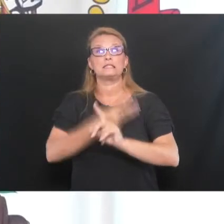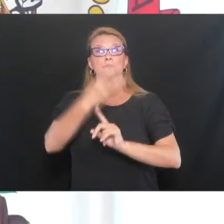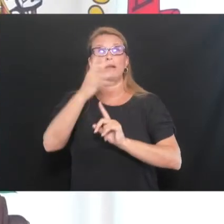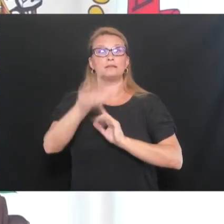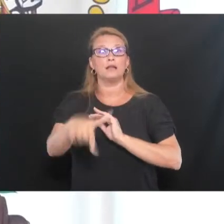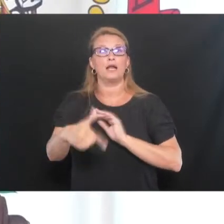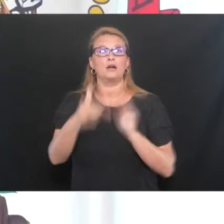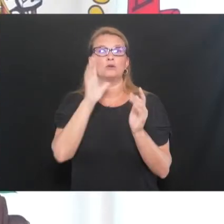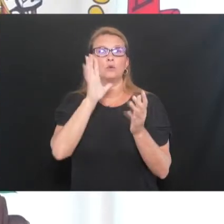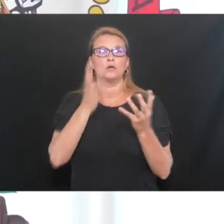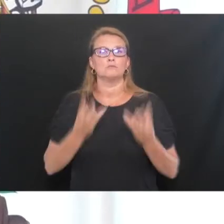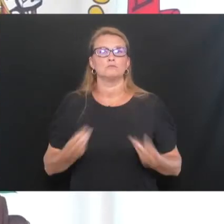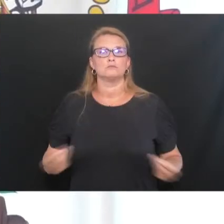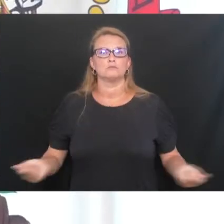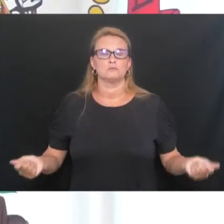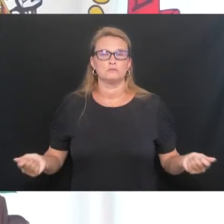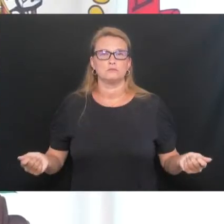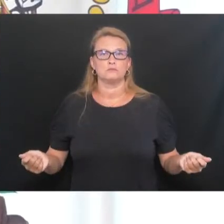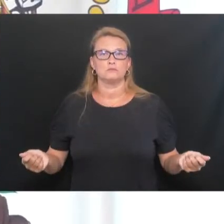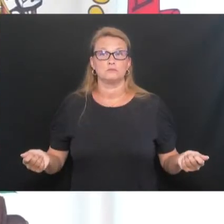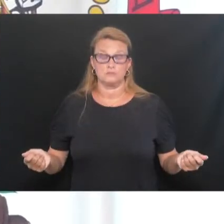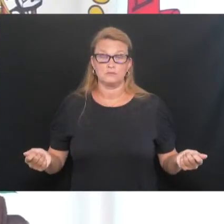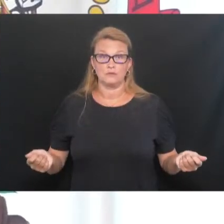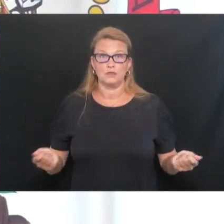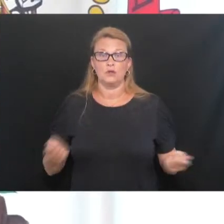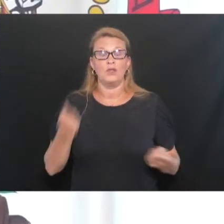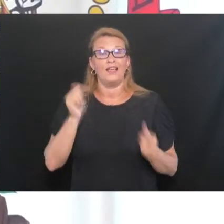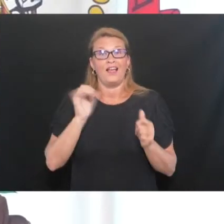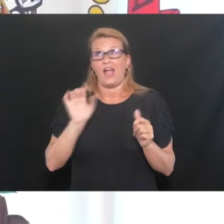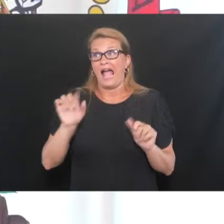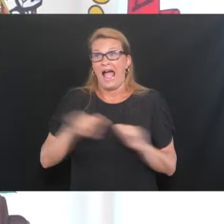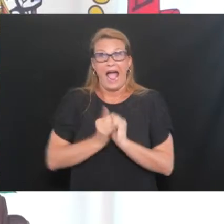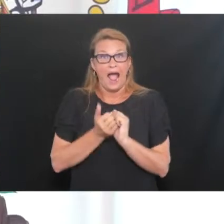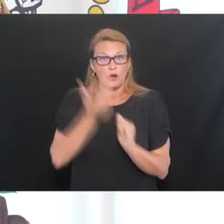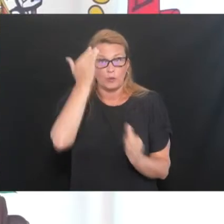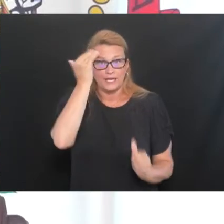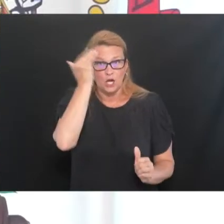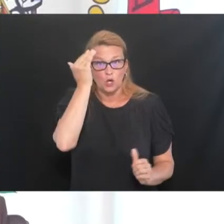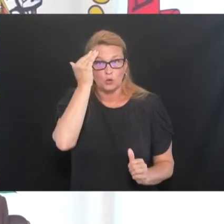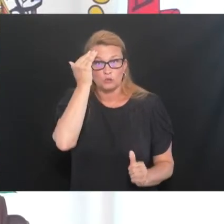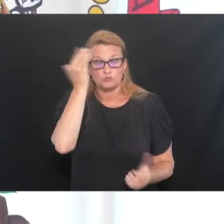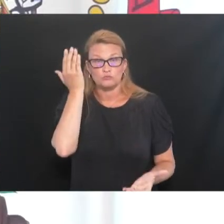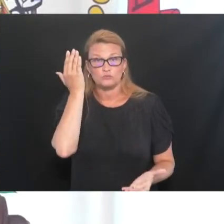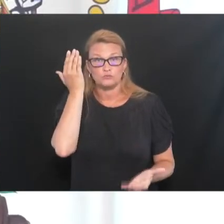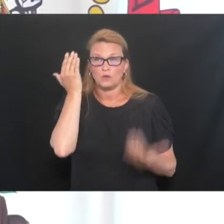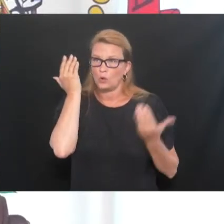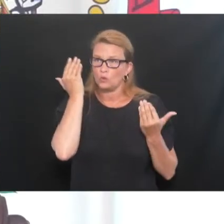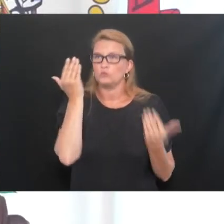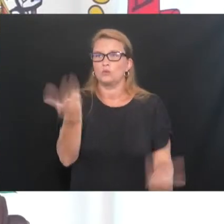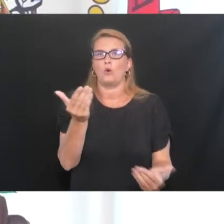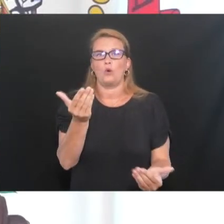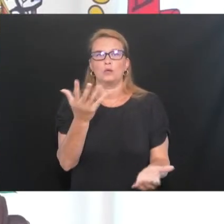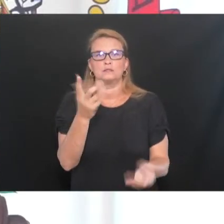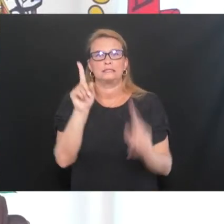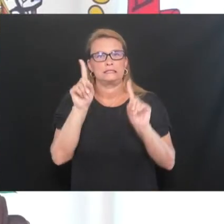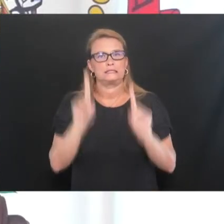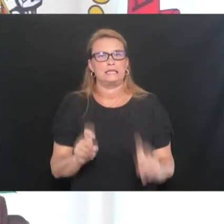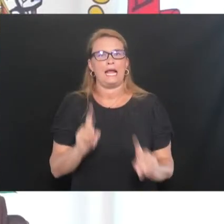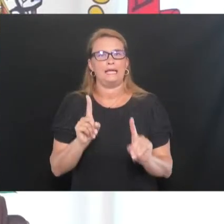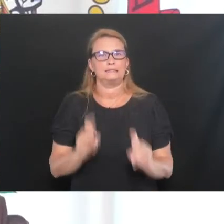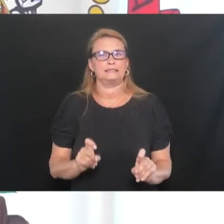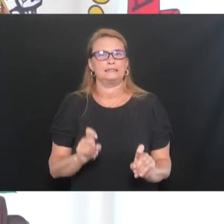we can find out is do exactly what I'm talking about. Do the antibody test